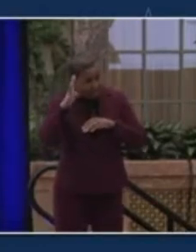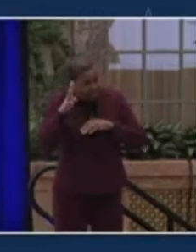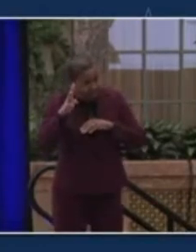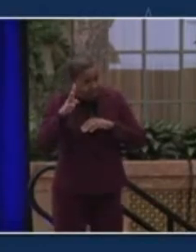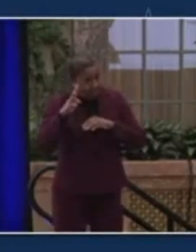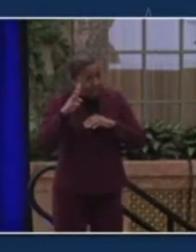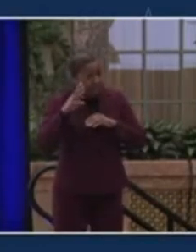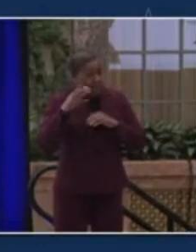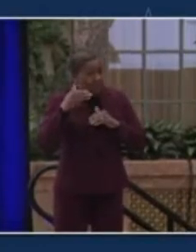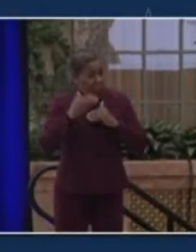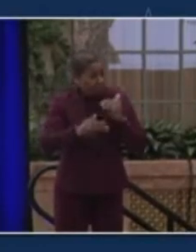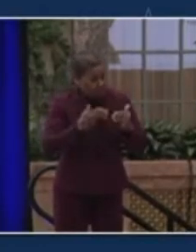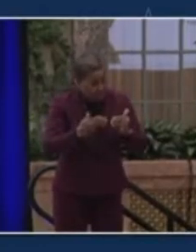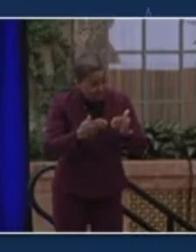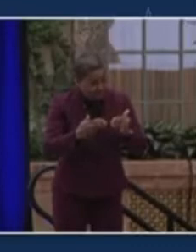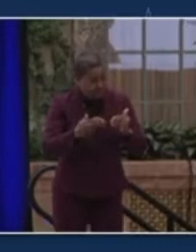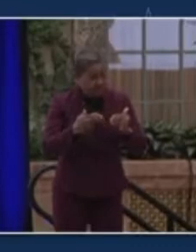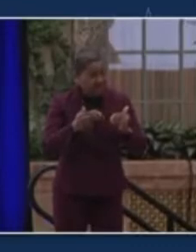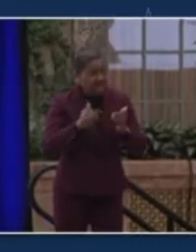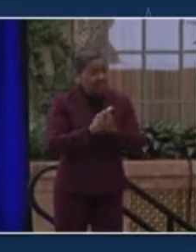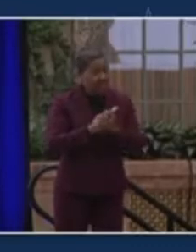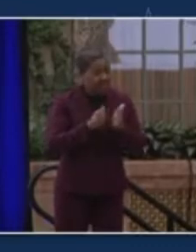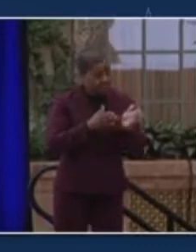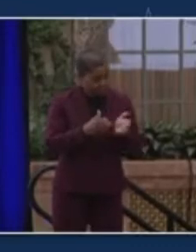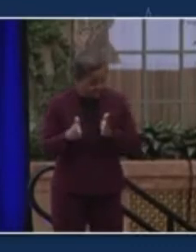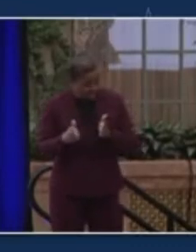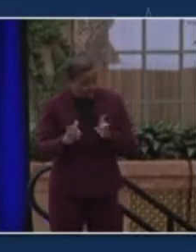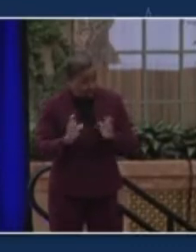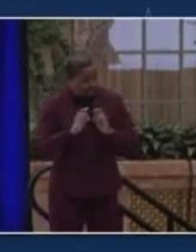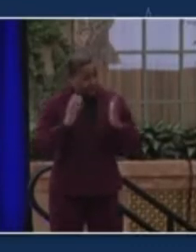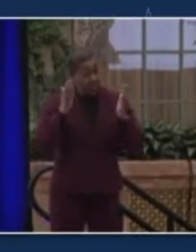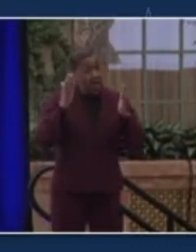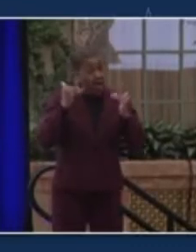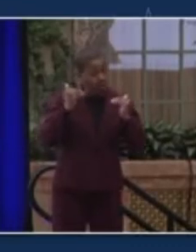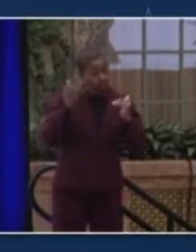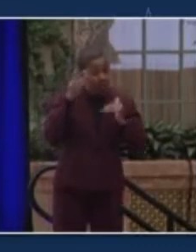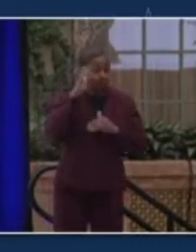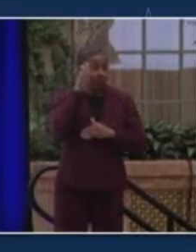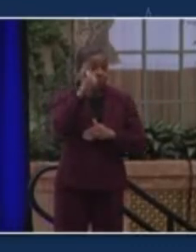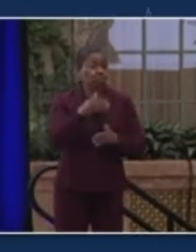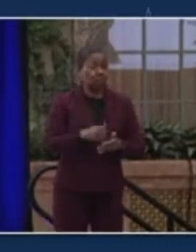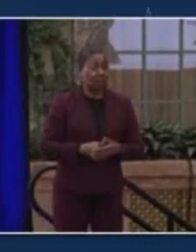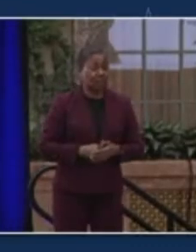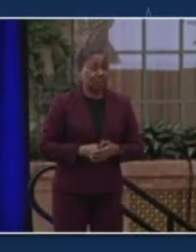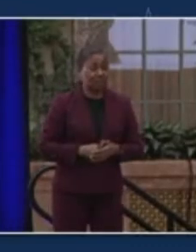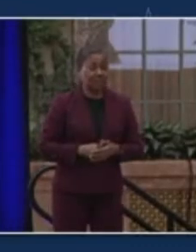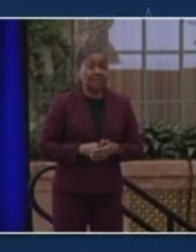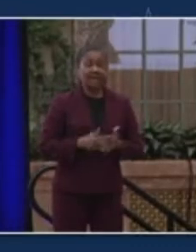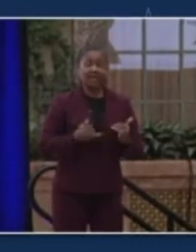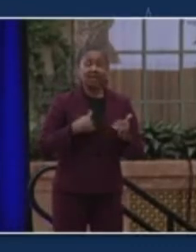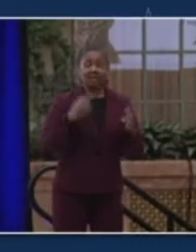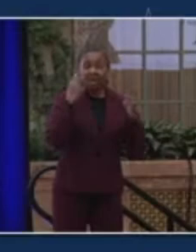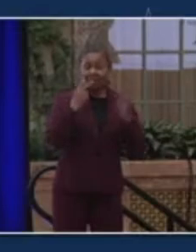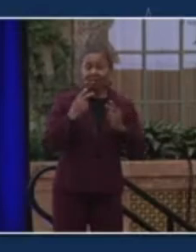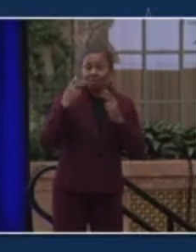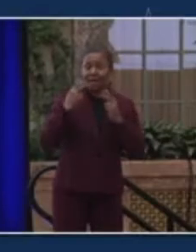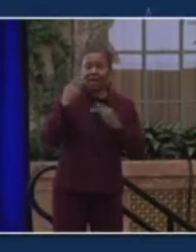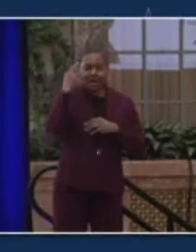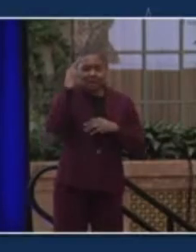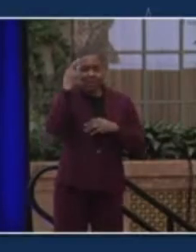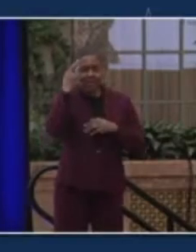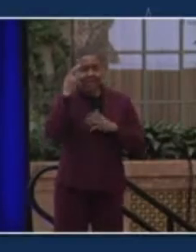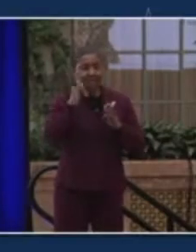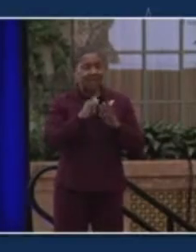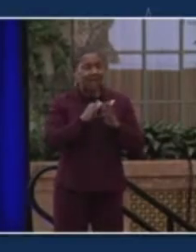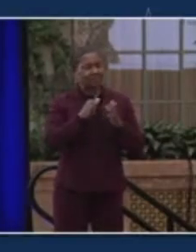along, the spoken plan would give me hope in the future, which now as I look back and realize